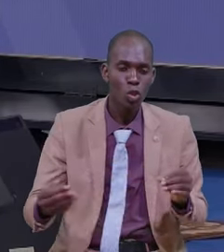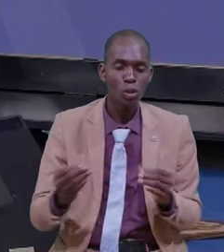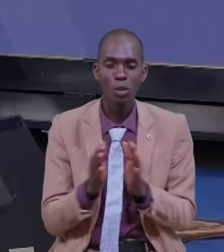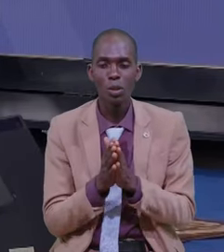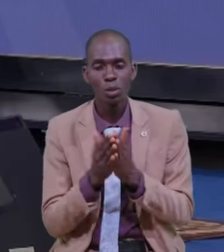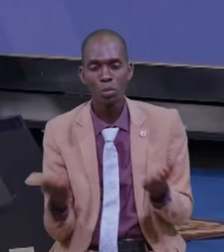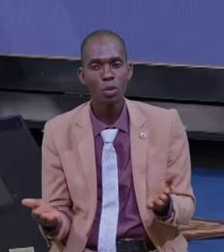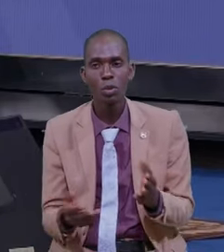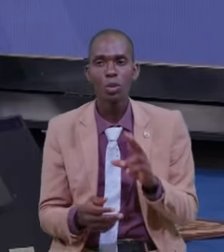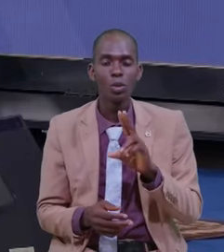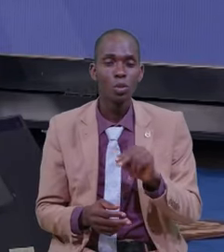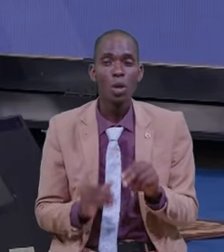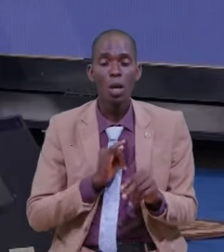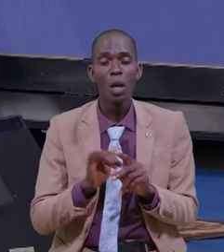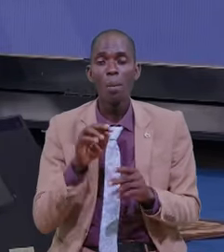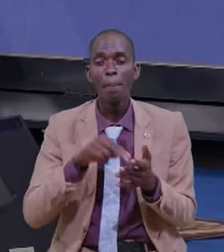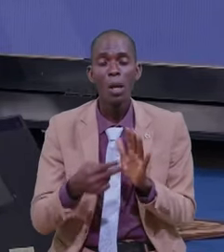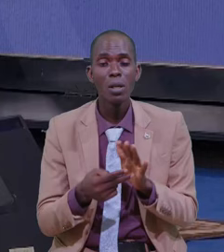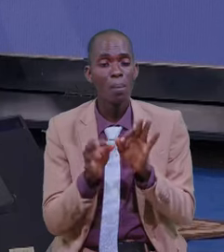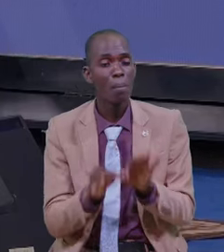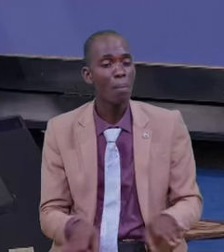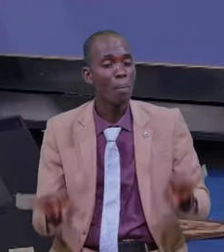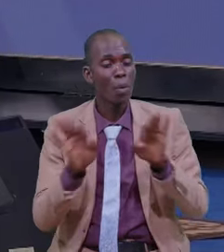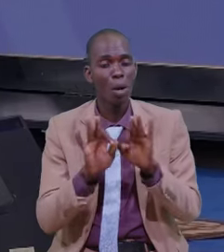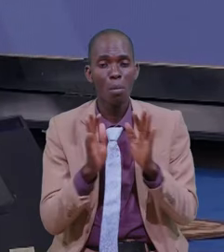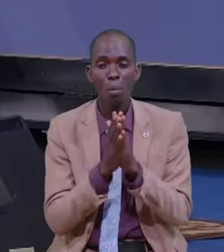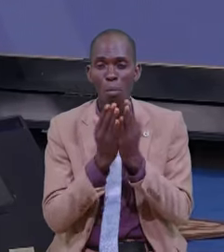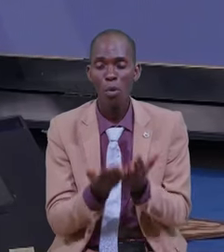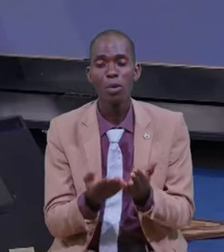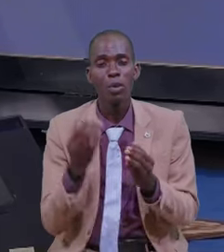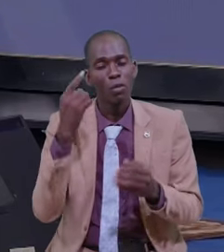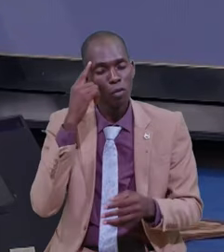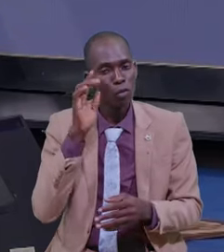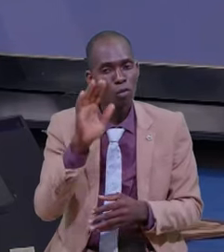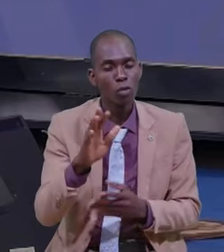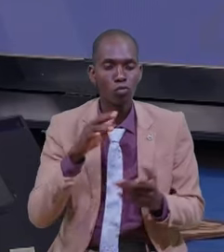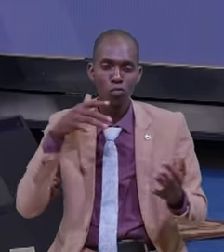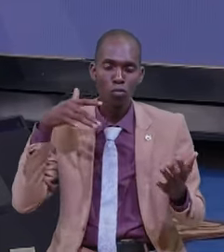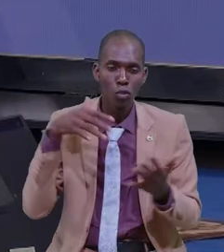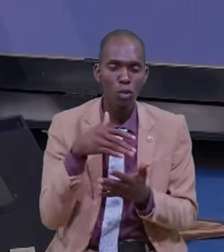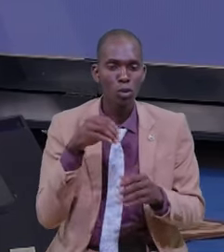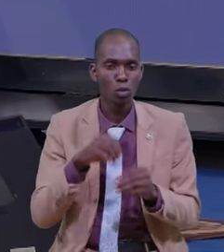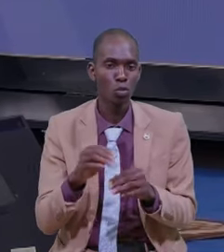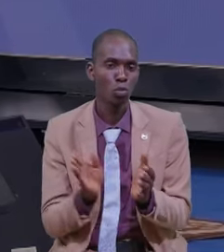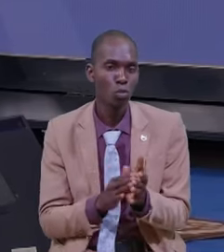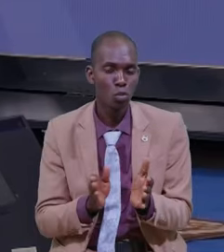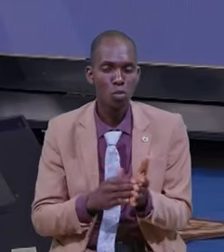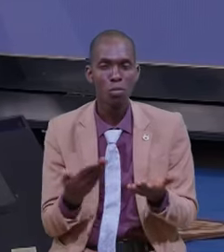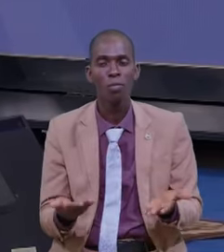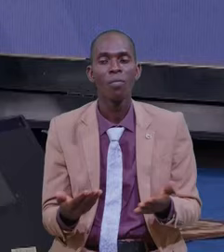books, significant books in your course of study. And then you